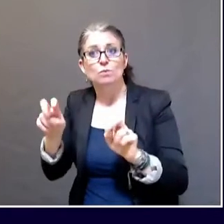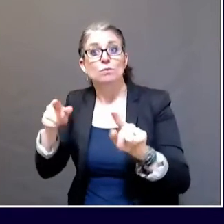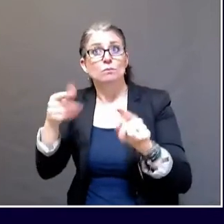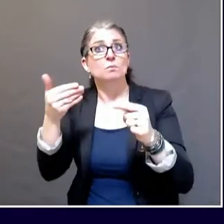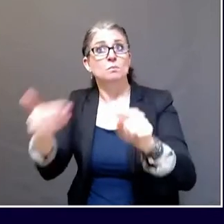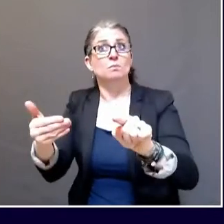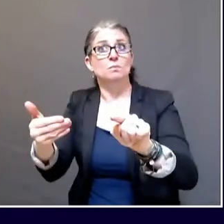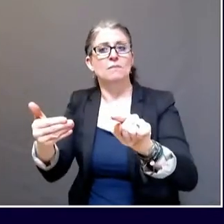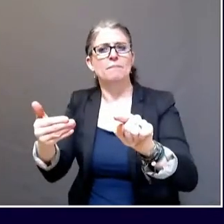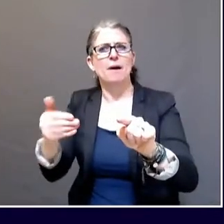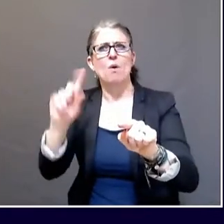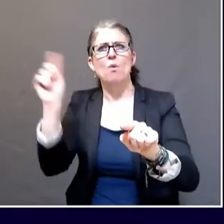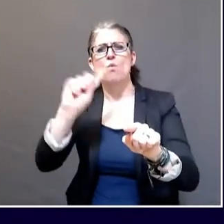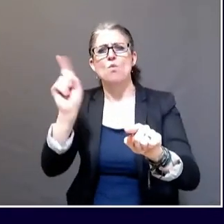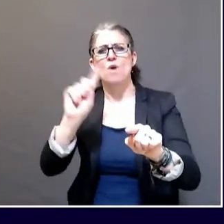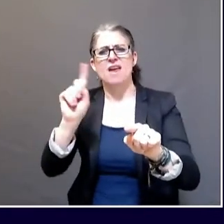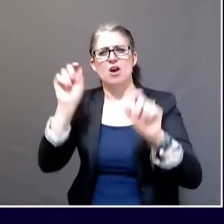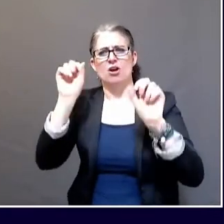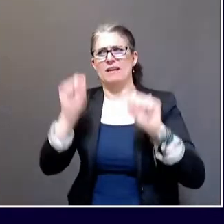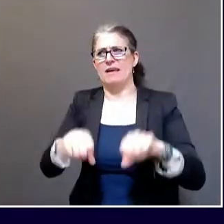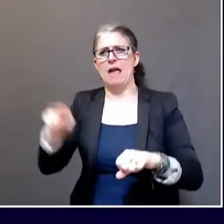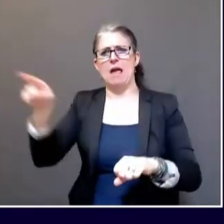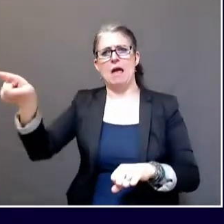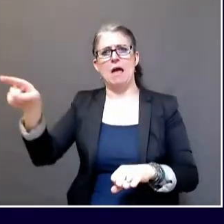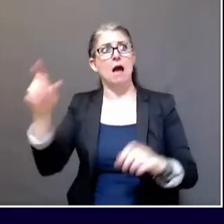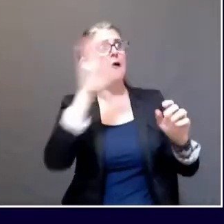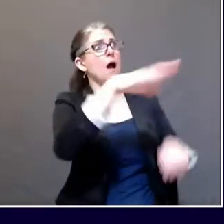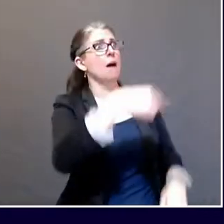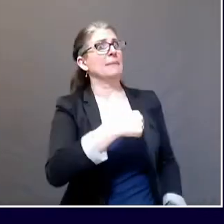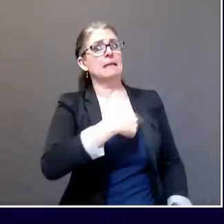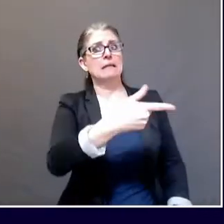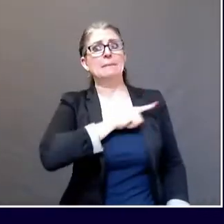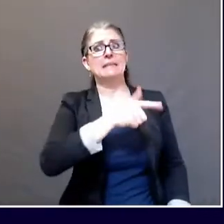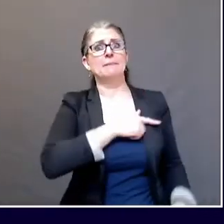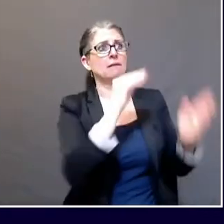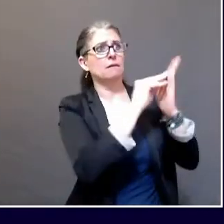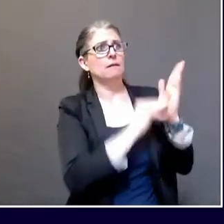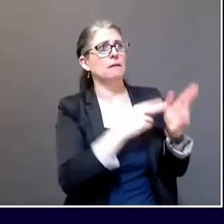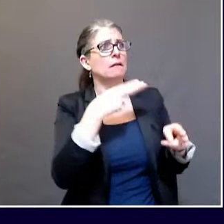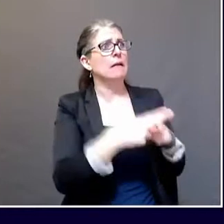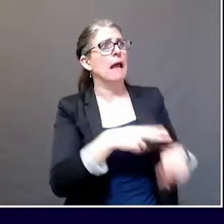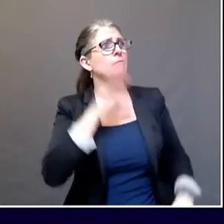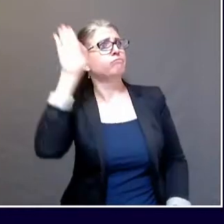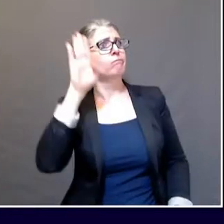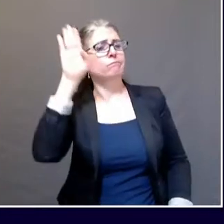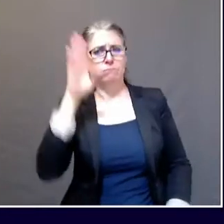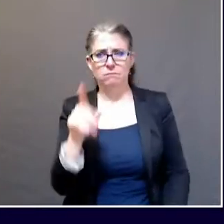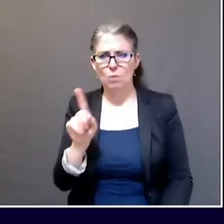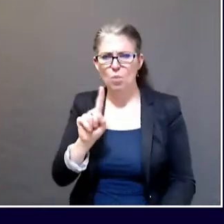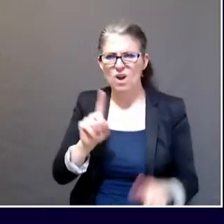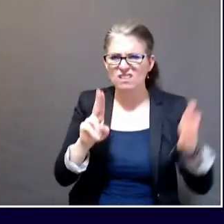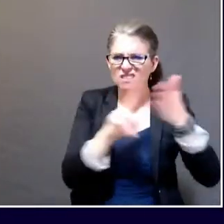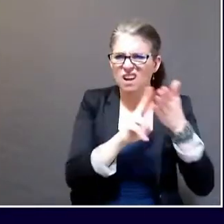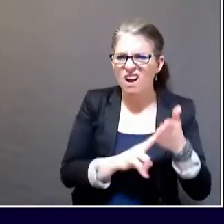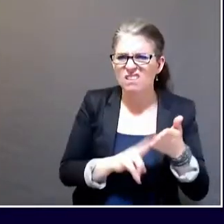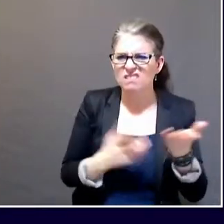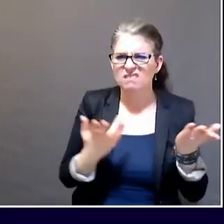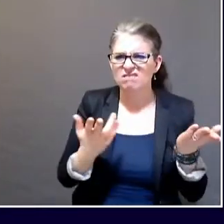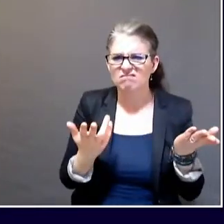explain that? Sure, I can start, but Joe, they are thought of as part of